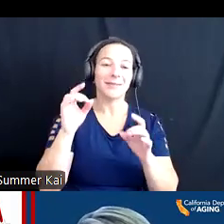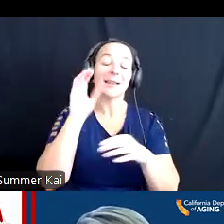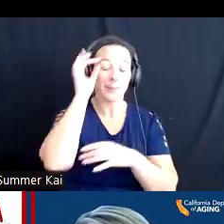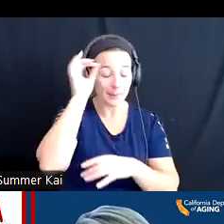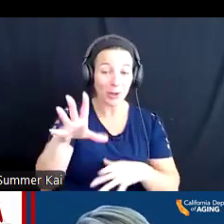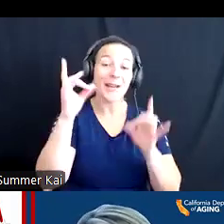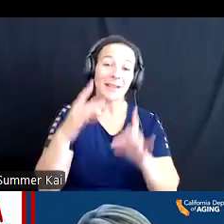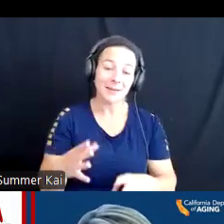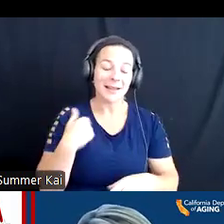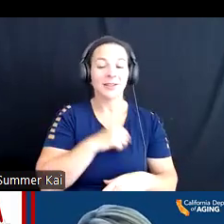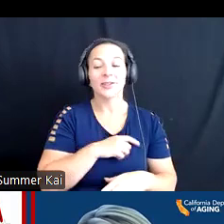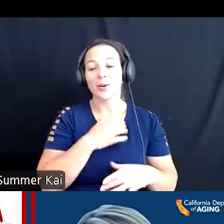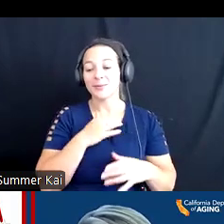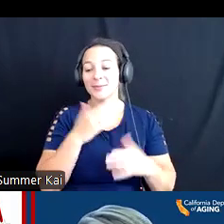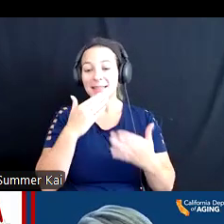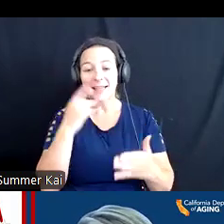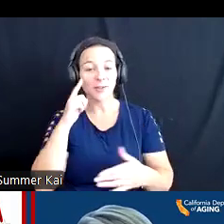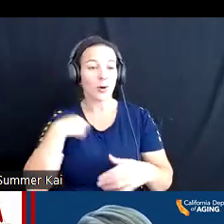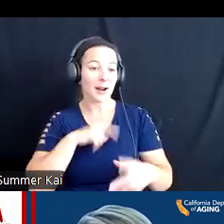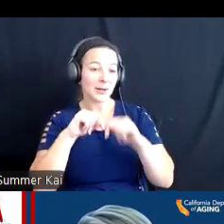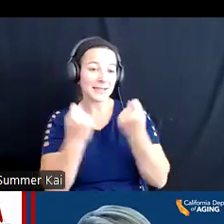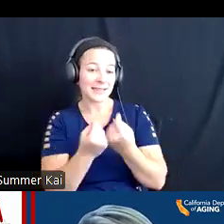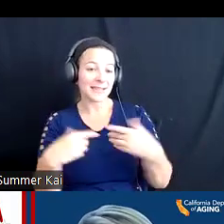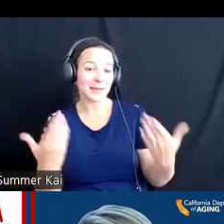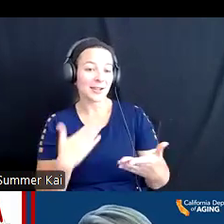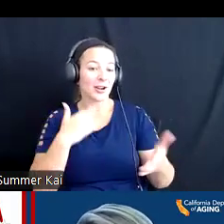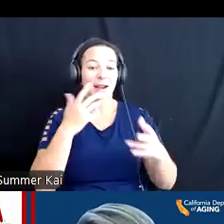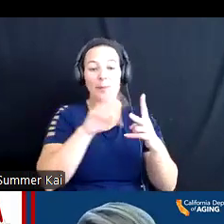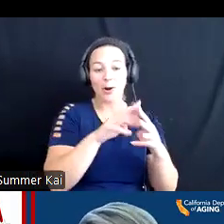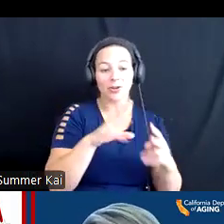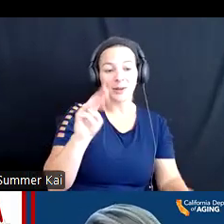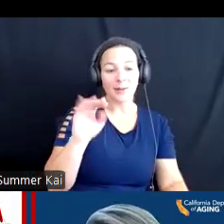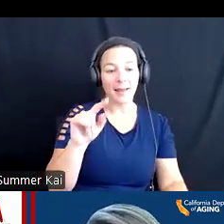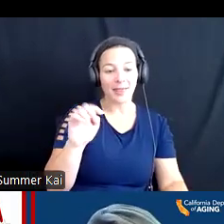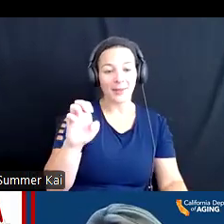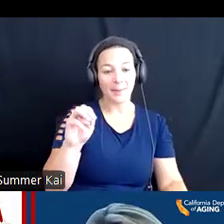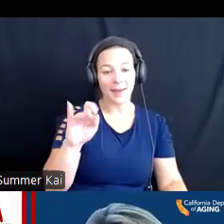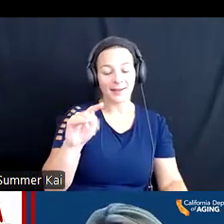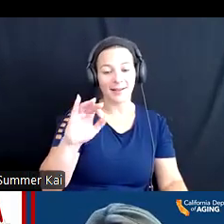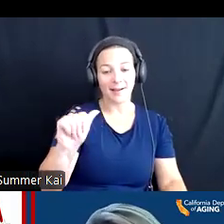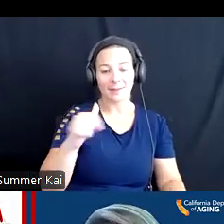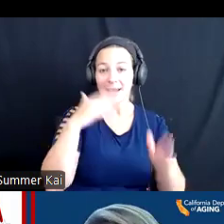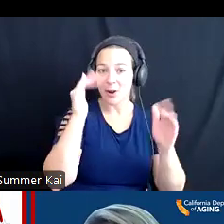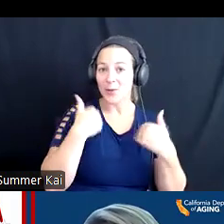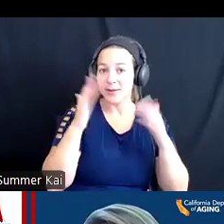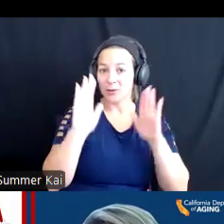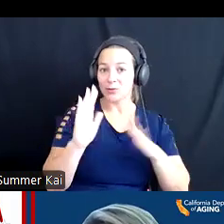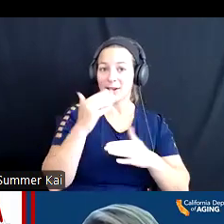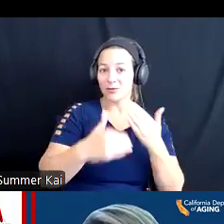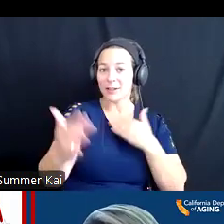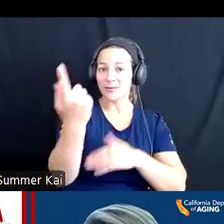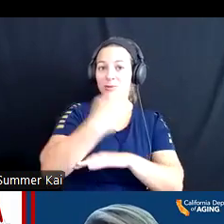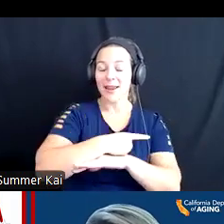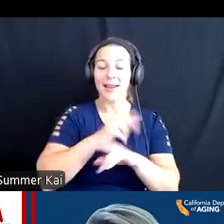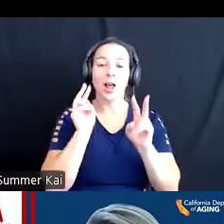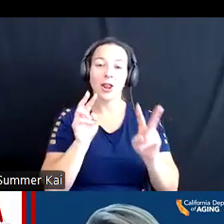CDA that helped make this happen, and of course our partners at Mathematica. I hope everybody has a pleasant rest of the day, and we look forward